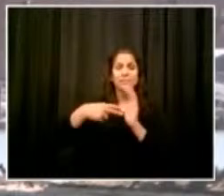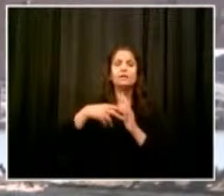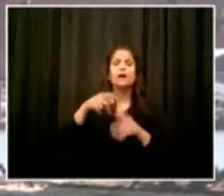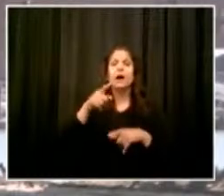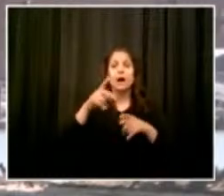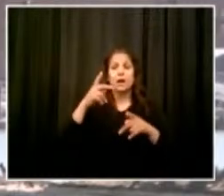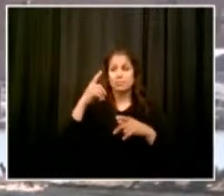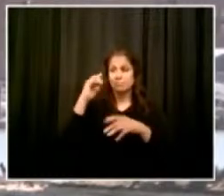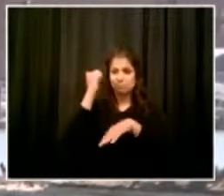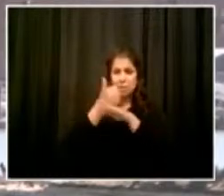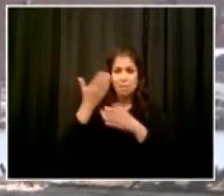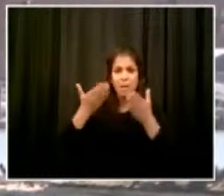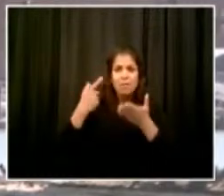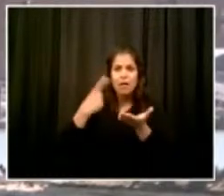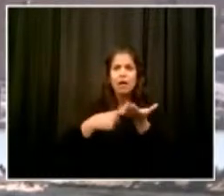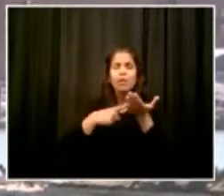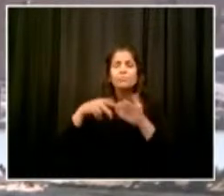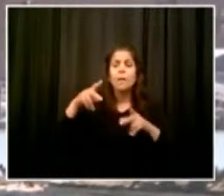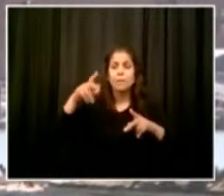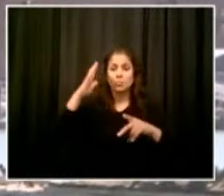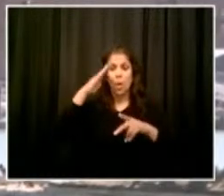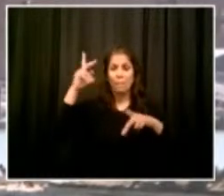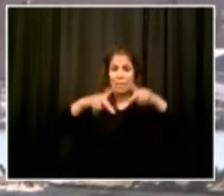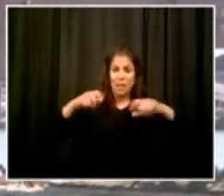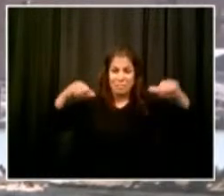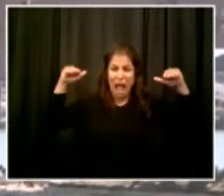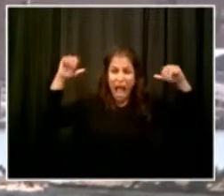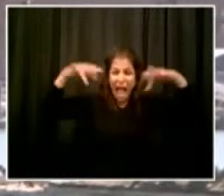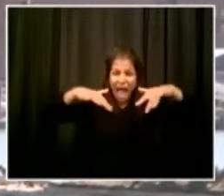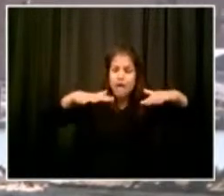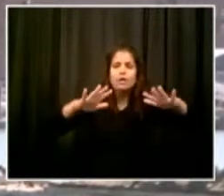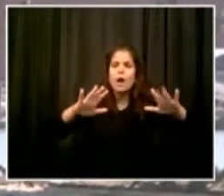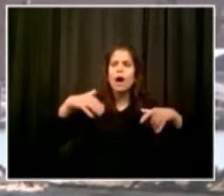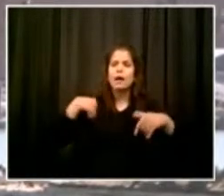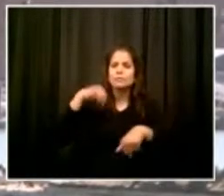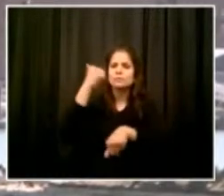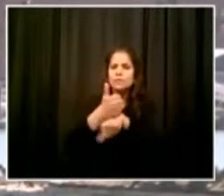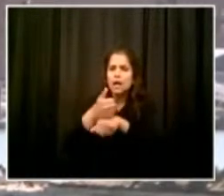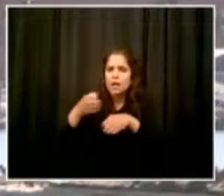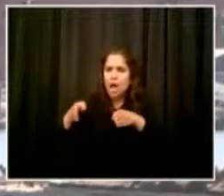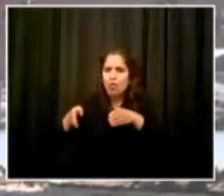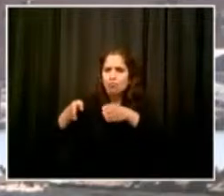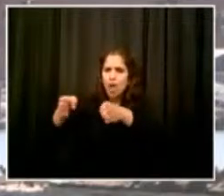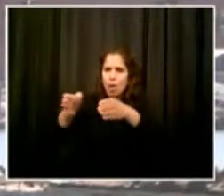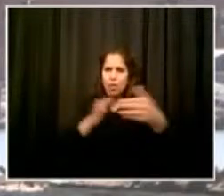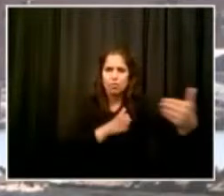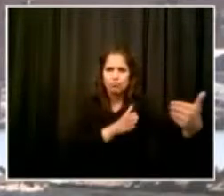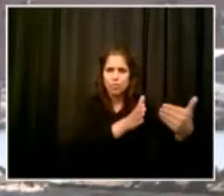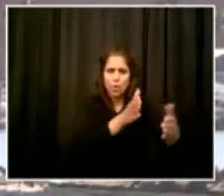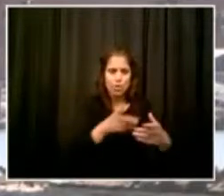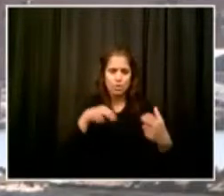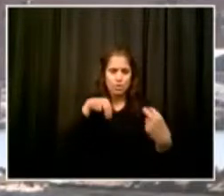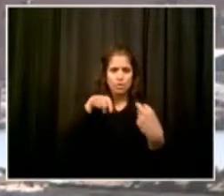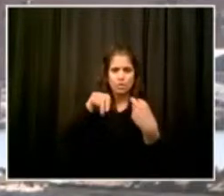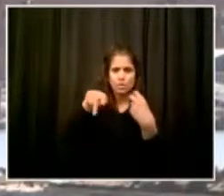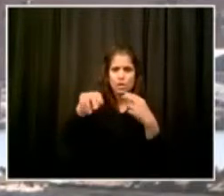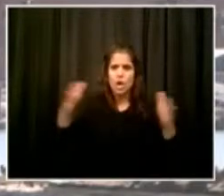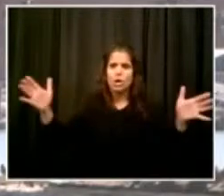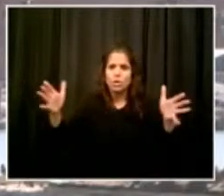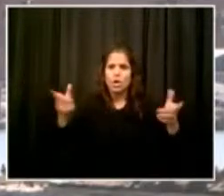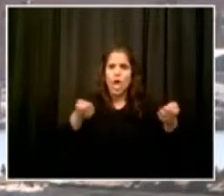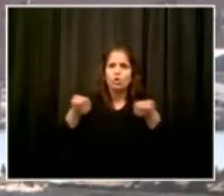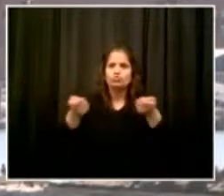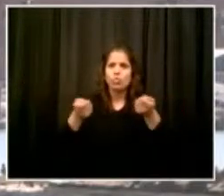later, he's now running this thing, and yet we're hearing the same kind of conversation about two things.